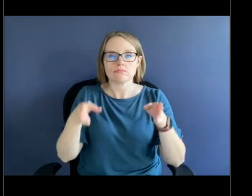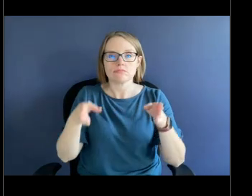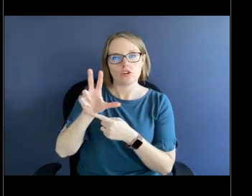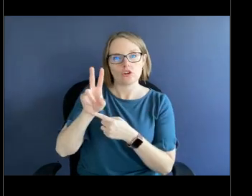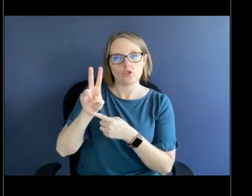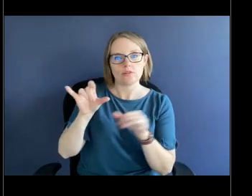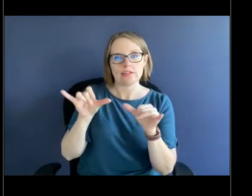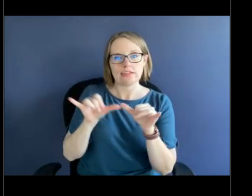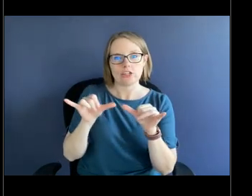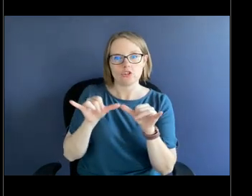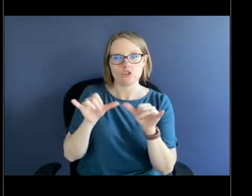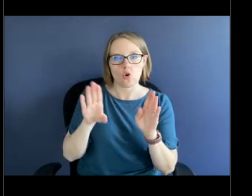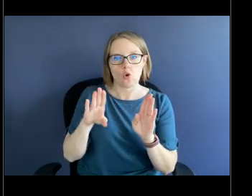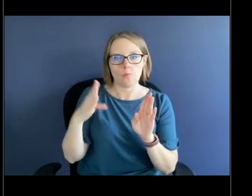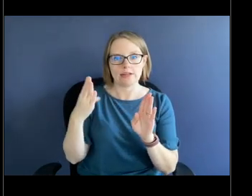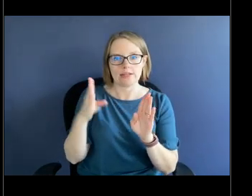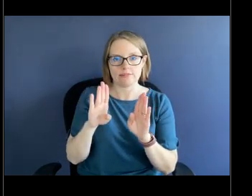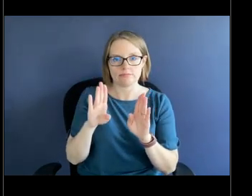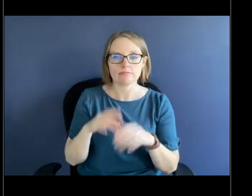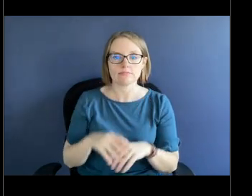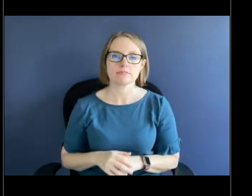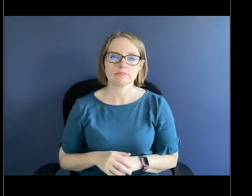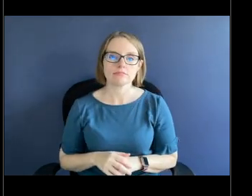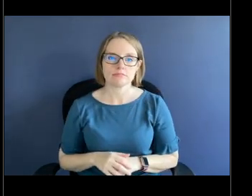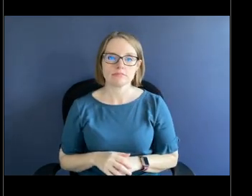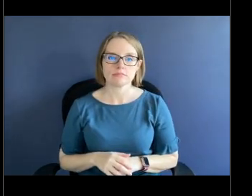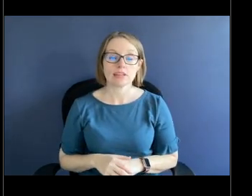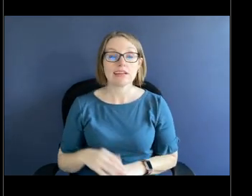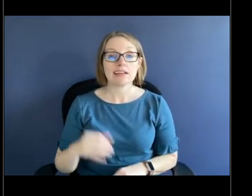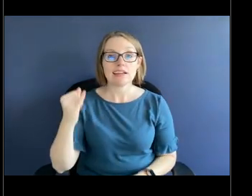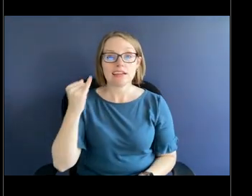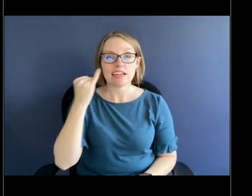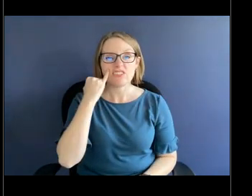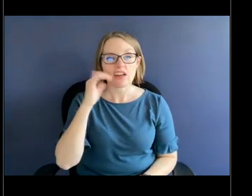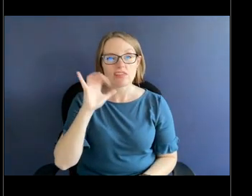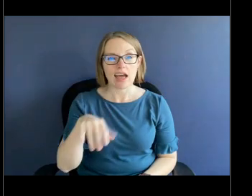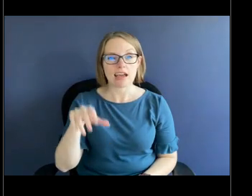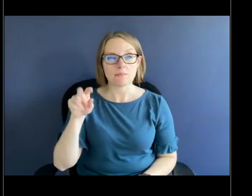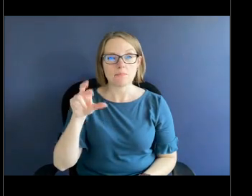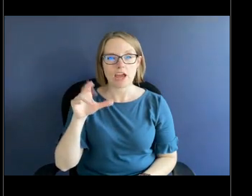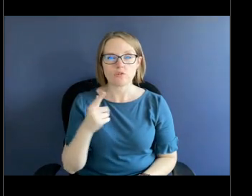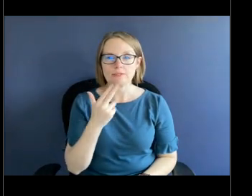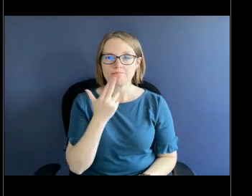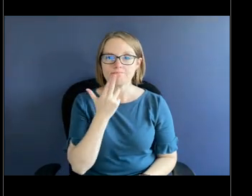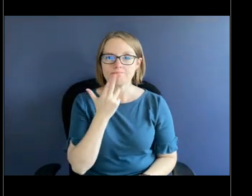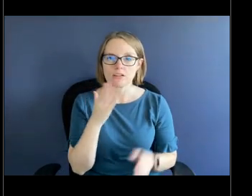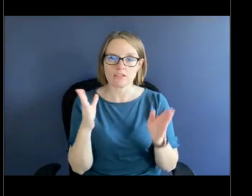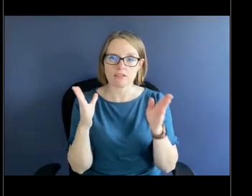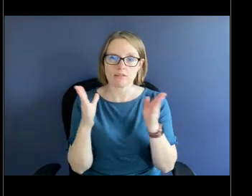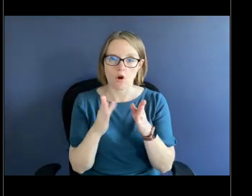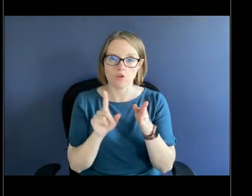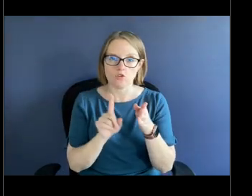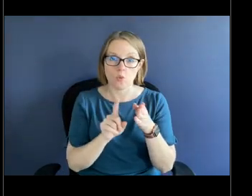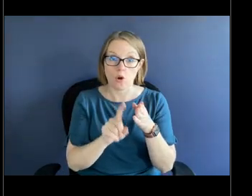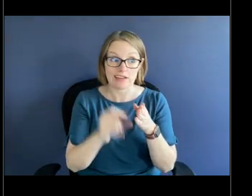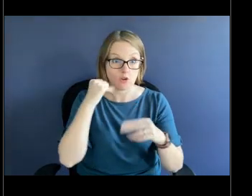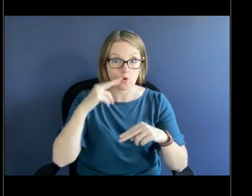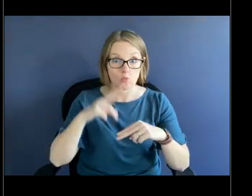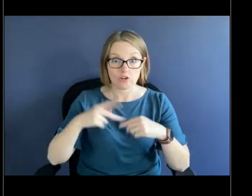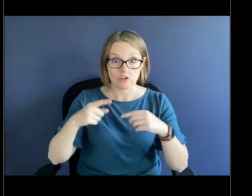opening. In a small walk-in pantry, if wheelchair users enter the